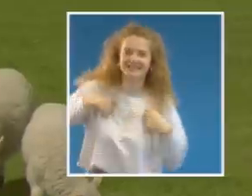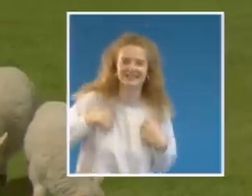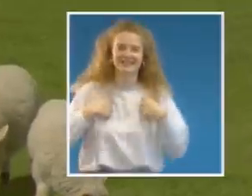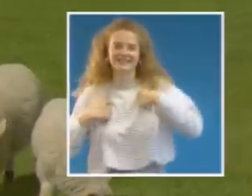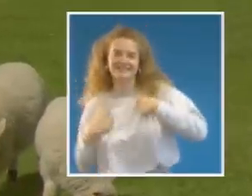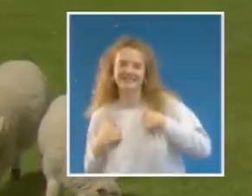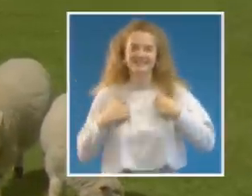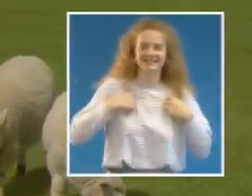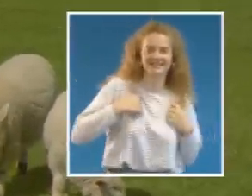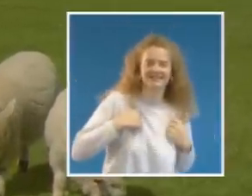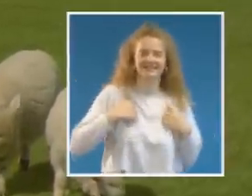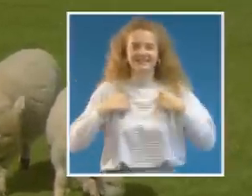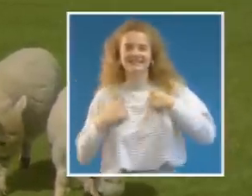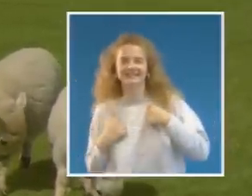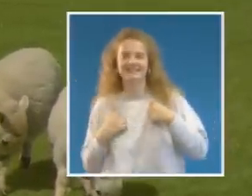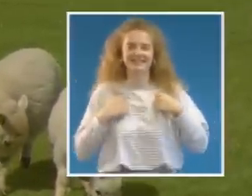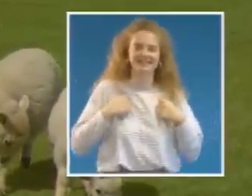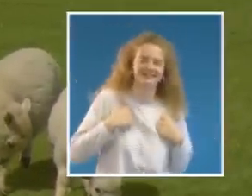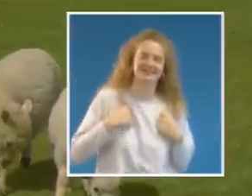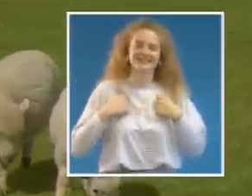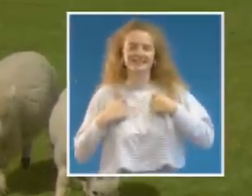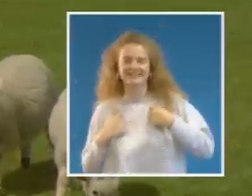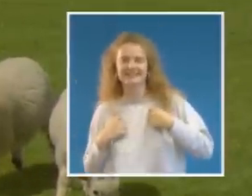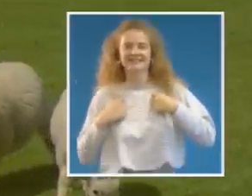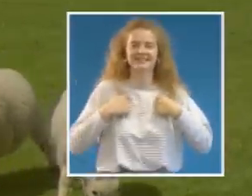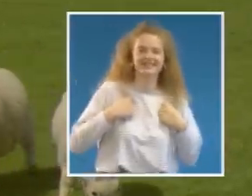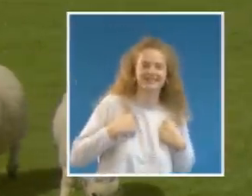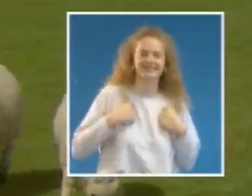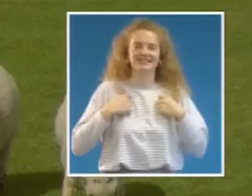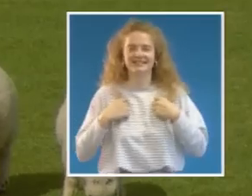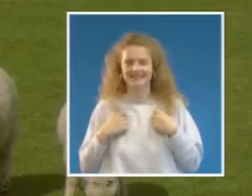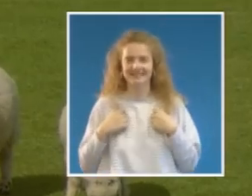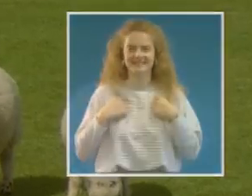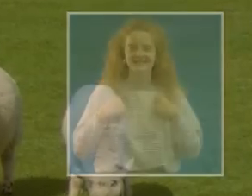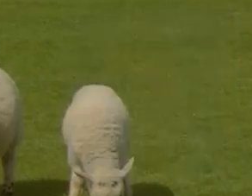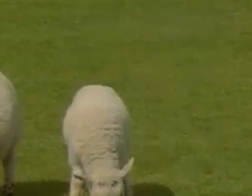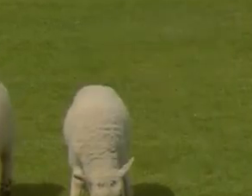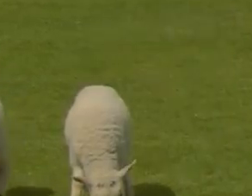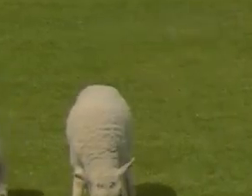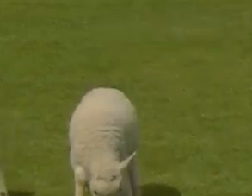Old MacDonald had a farm, E-I-E-I-O.